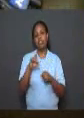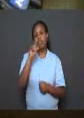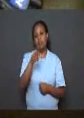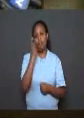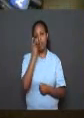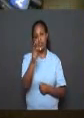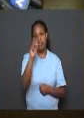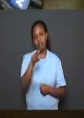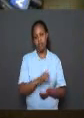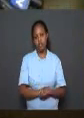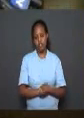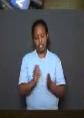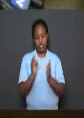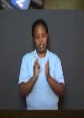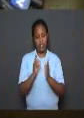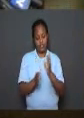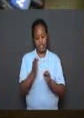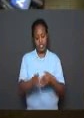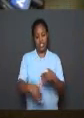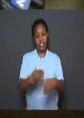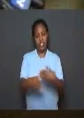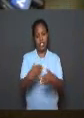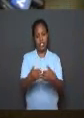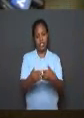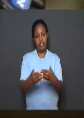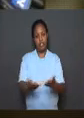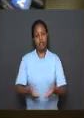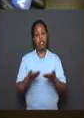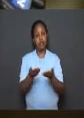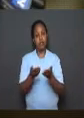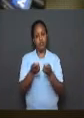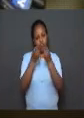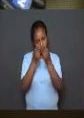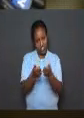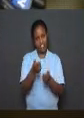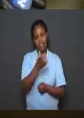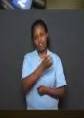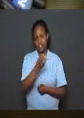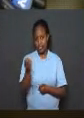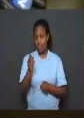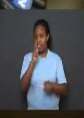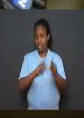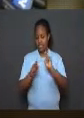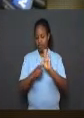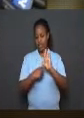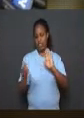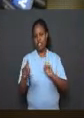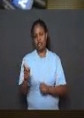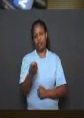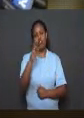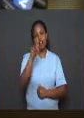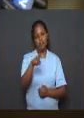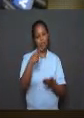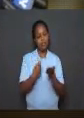Due process of law also provides for speedy and public trials.